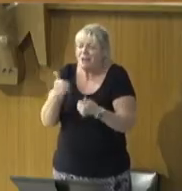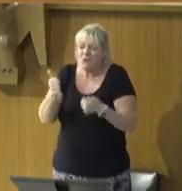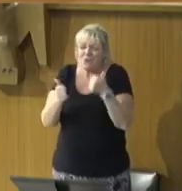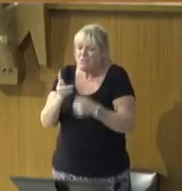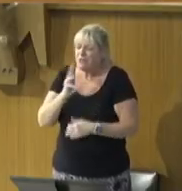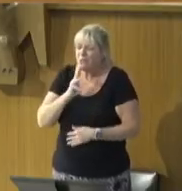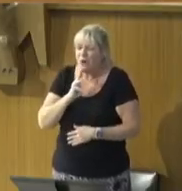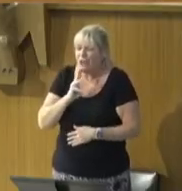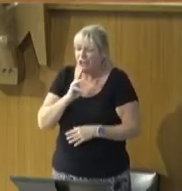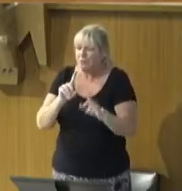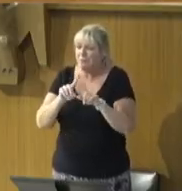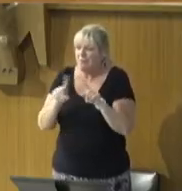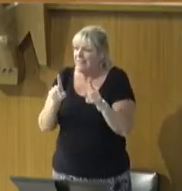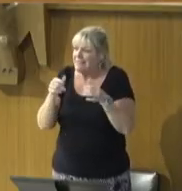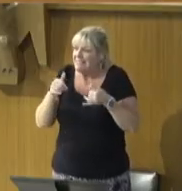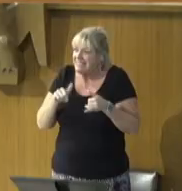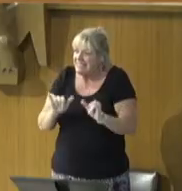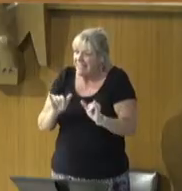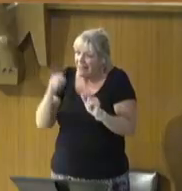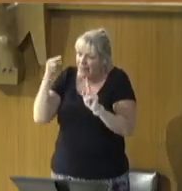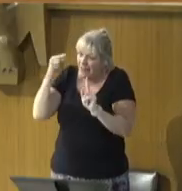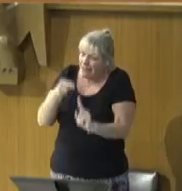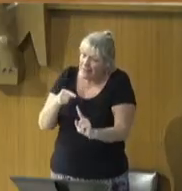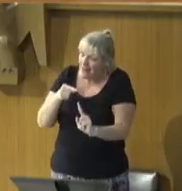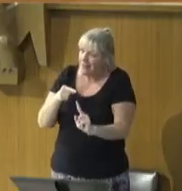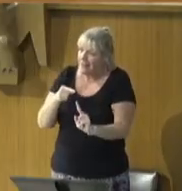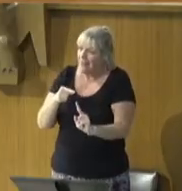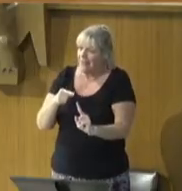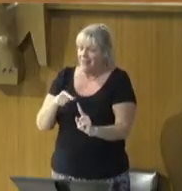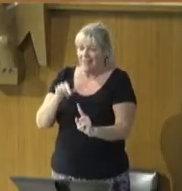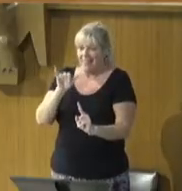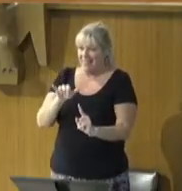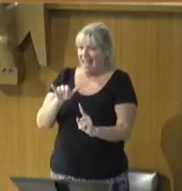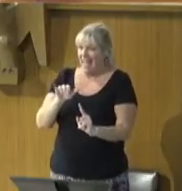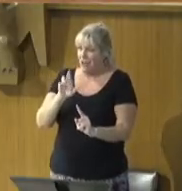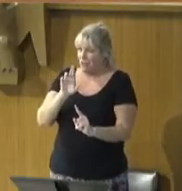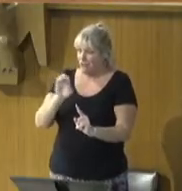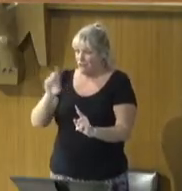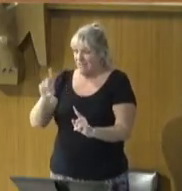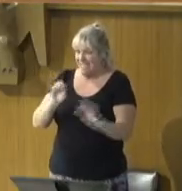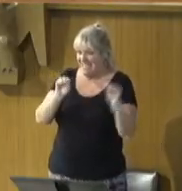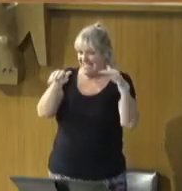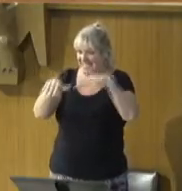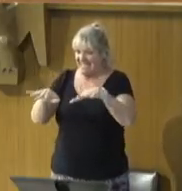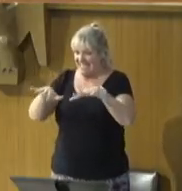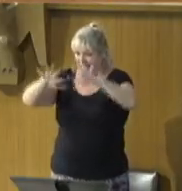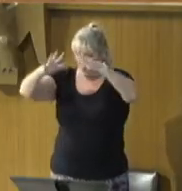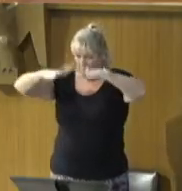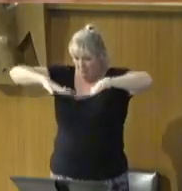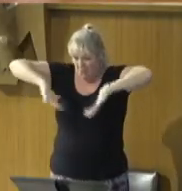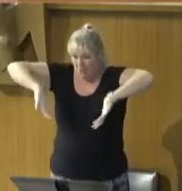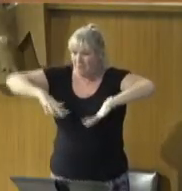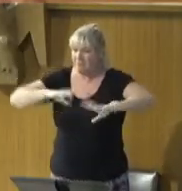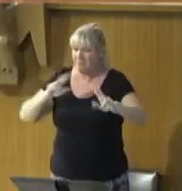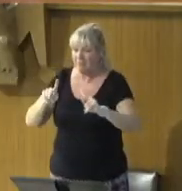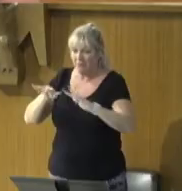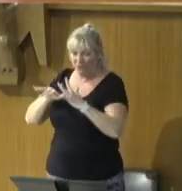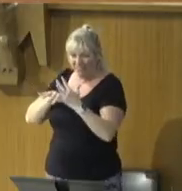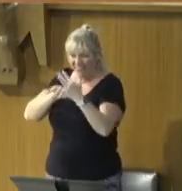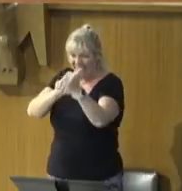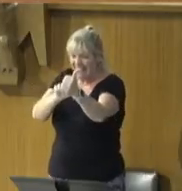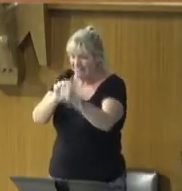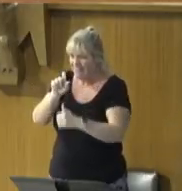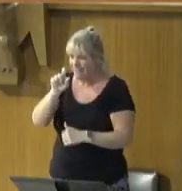that doesn't change the fact that the crossing of the Red Sea and the exodus from Egypt becomes the,